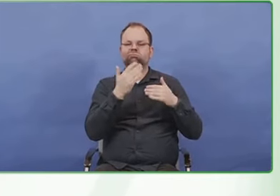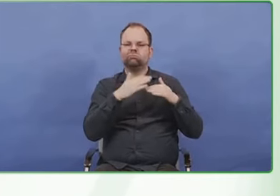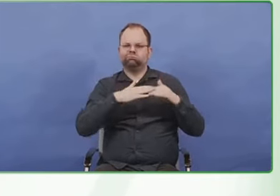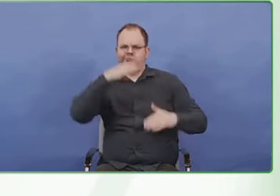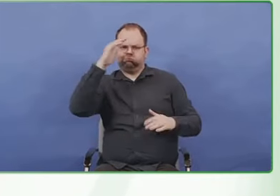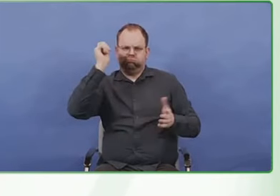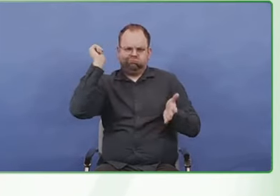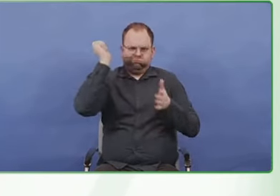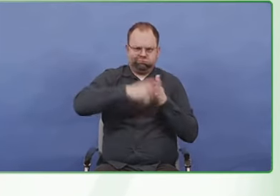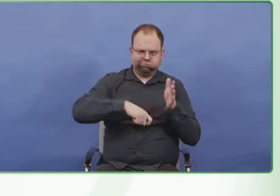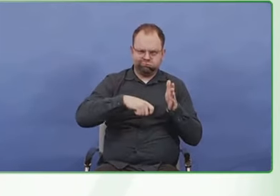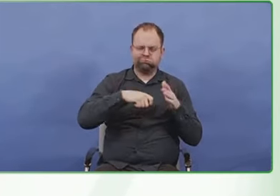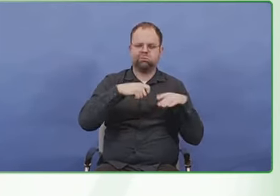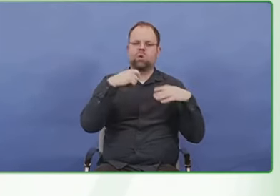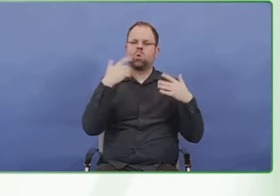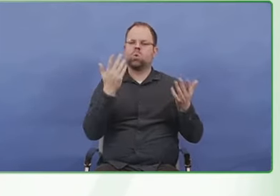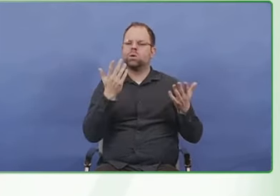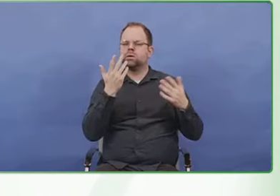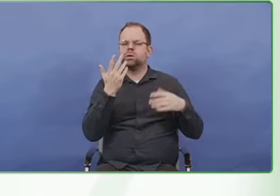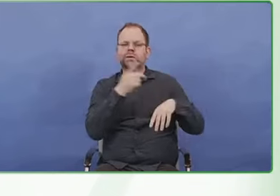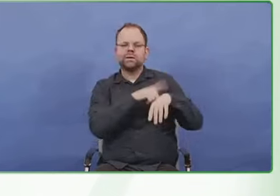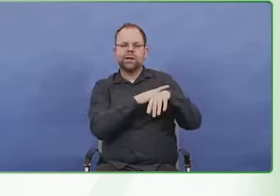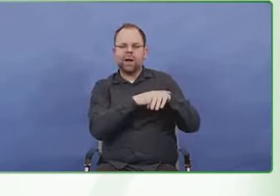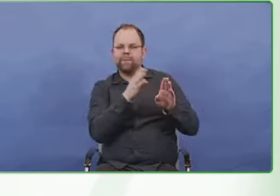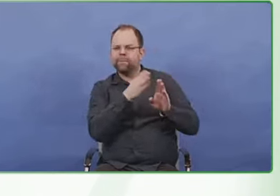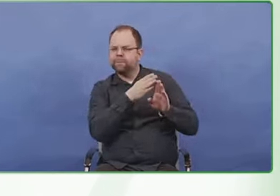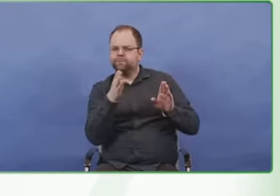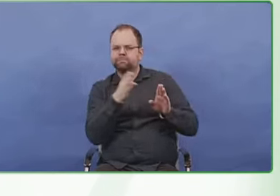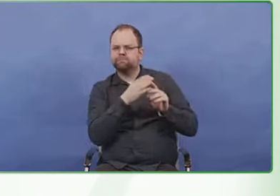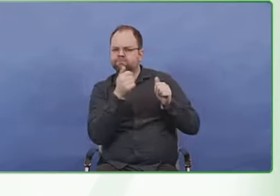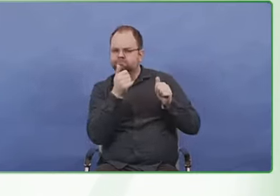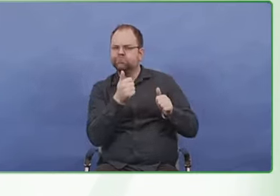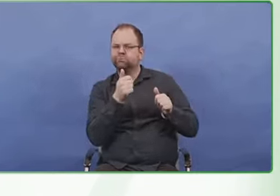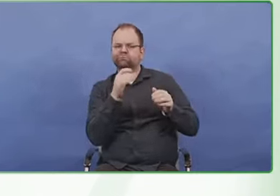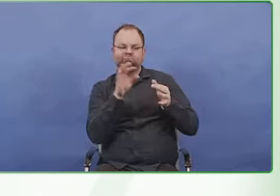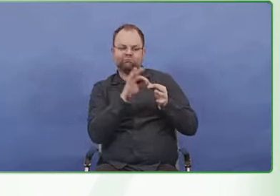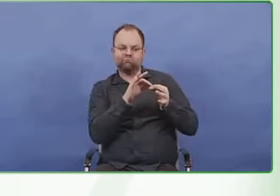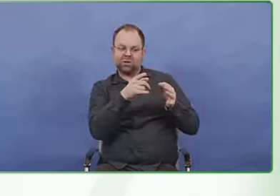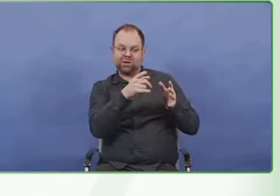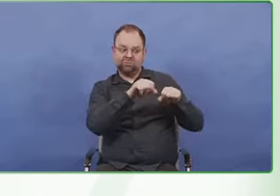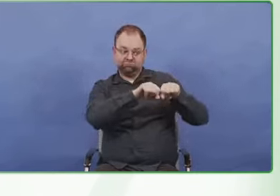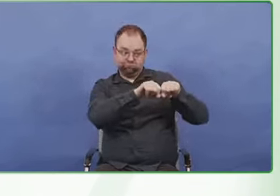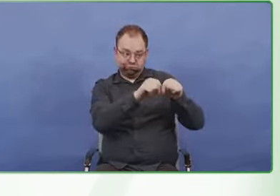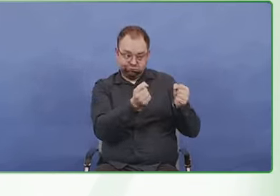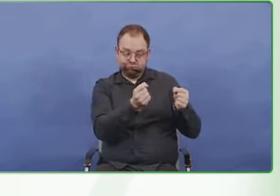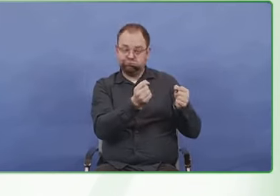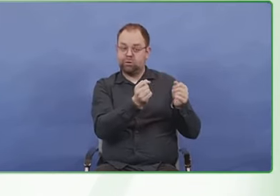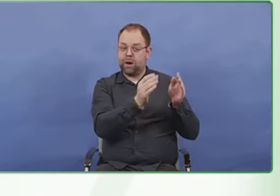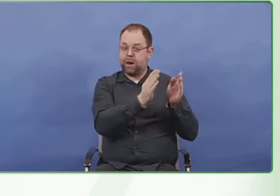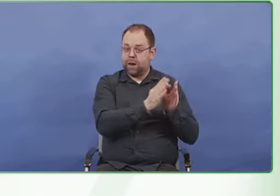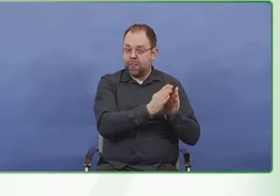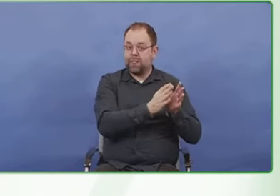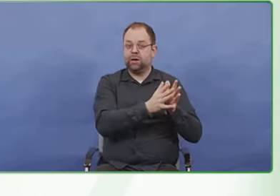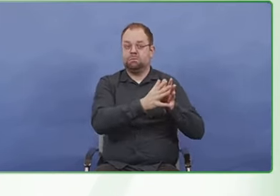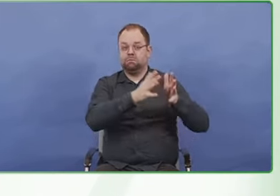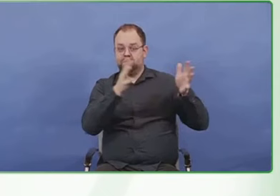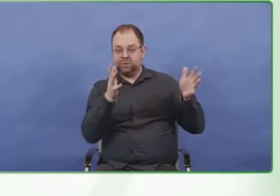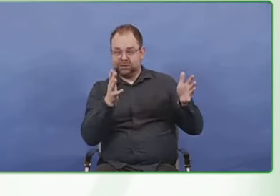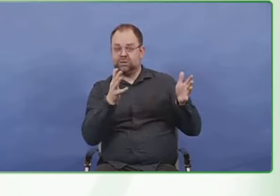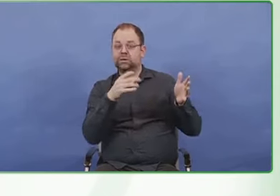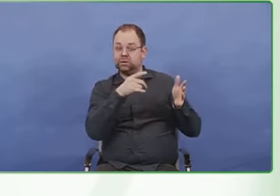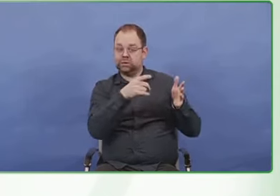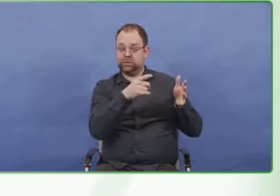and implementing this new amendment, this new legislation, was quite an ordeal. It